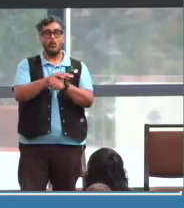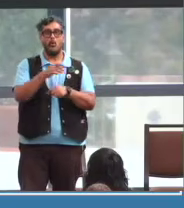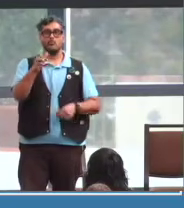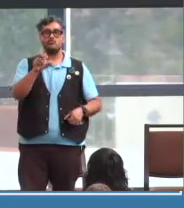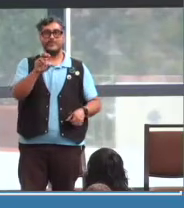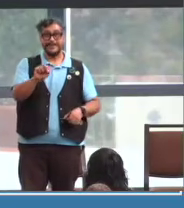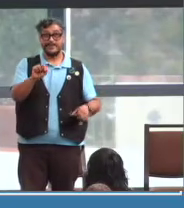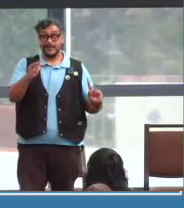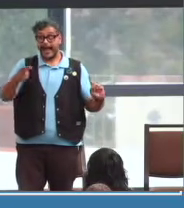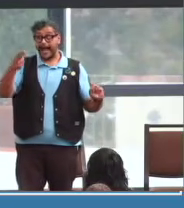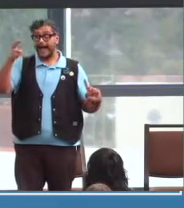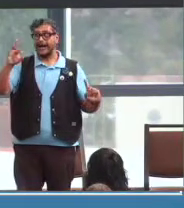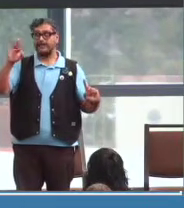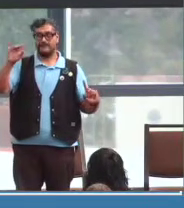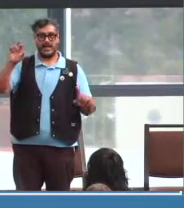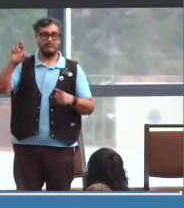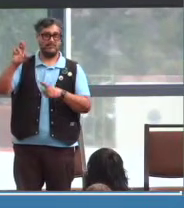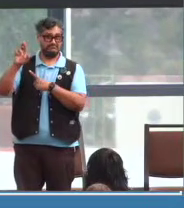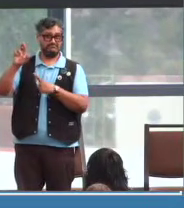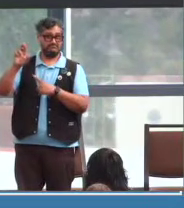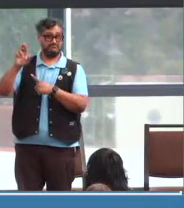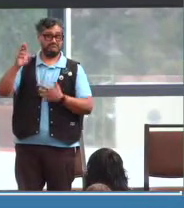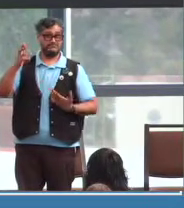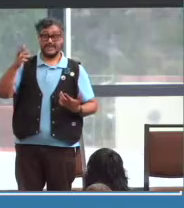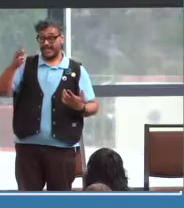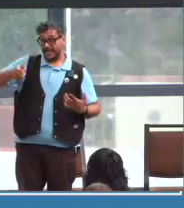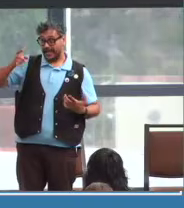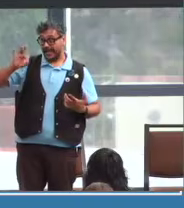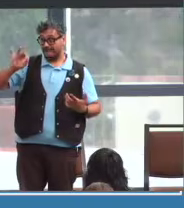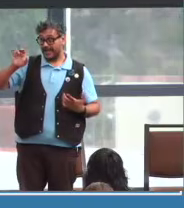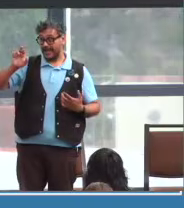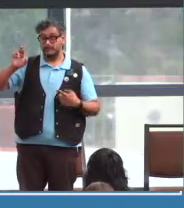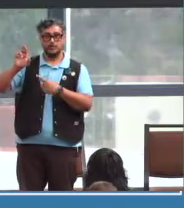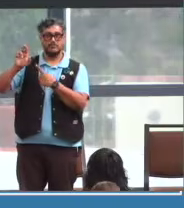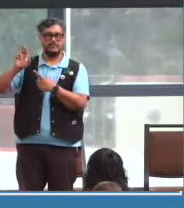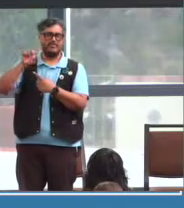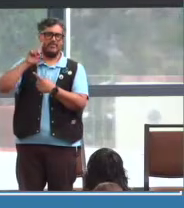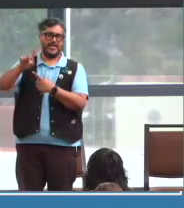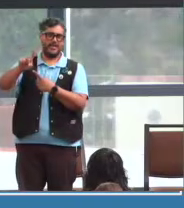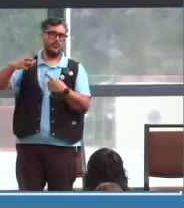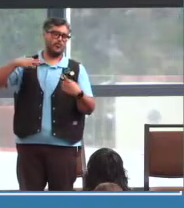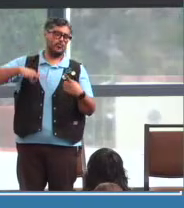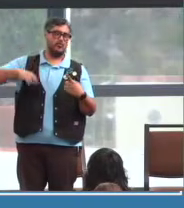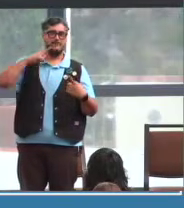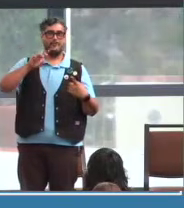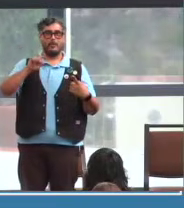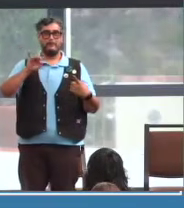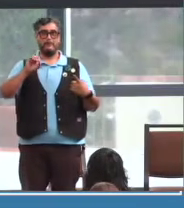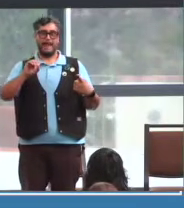making high fiber the base of the diet. What we're learning is that high fiber is really good for the microbiome that you heard Dr. Wallace